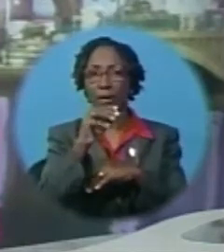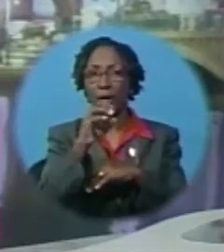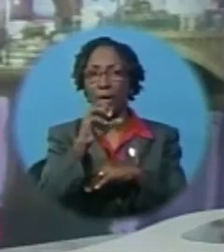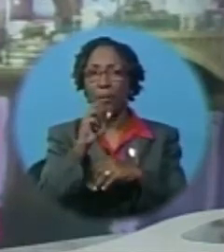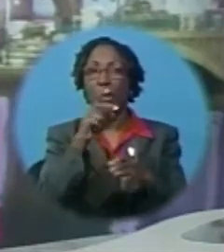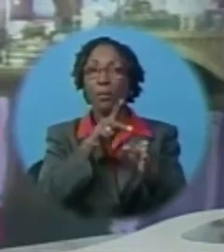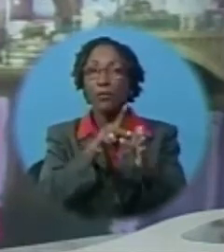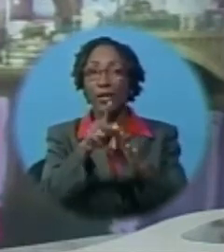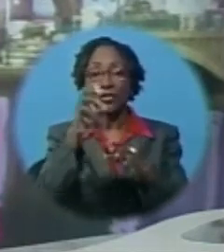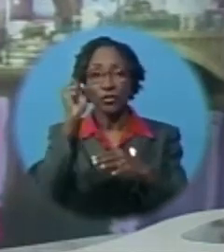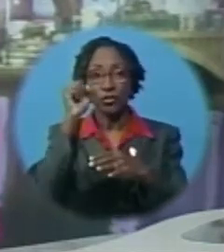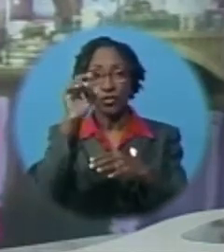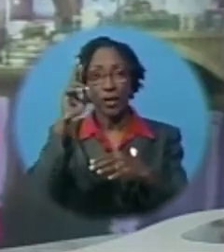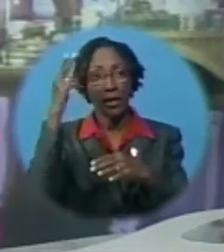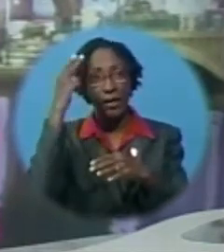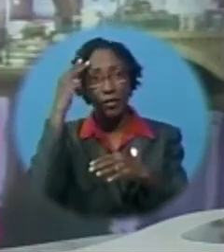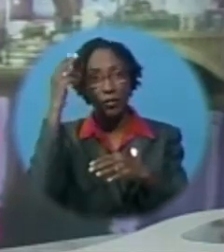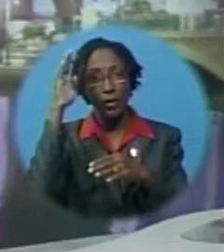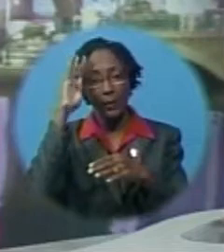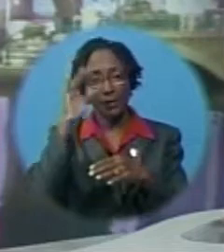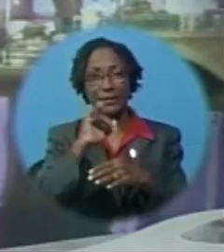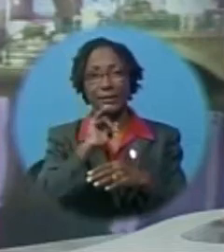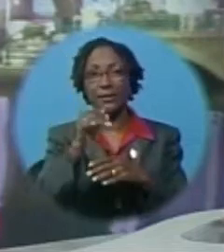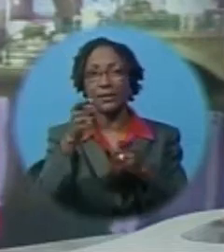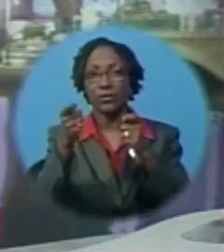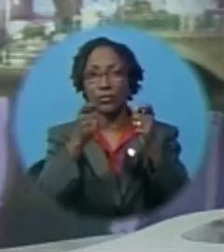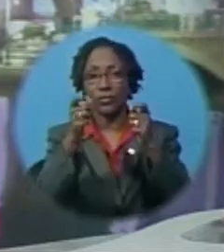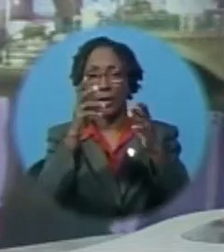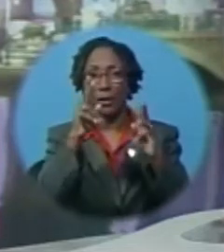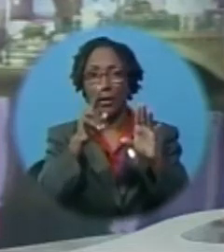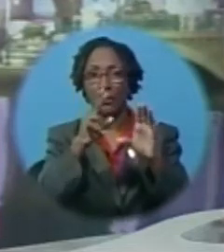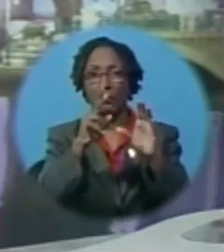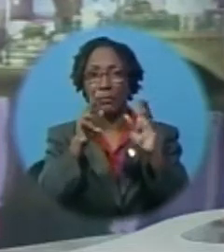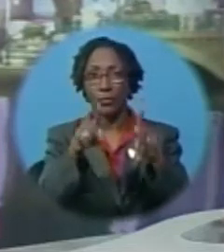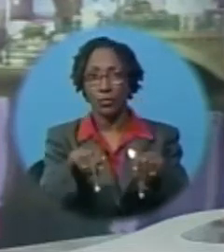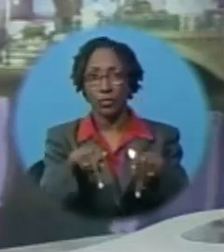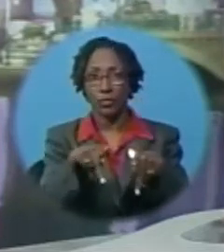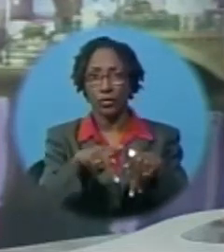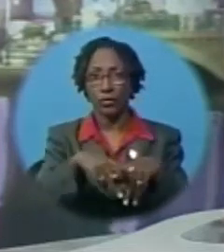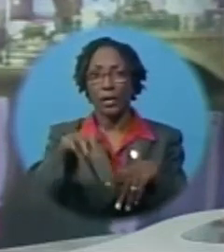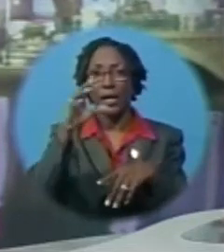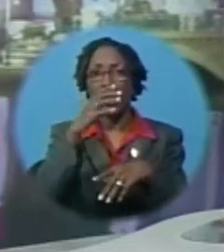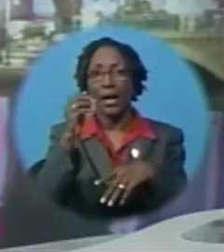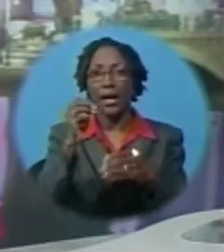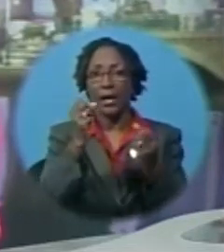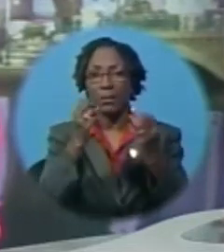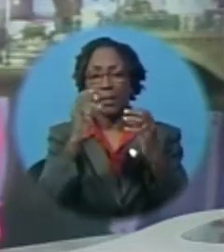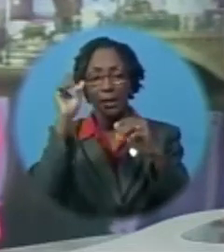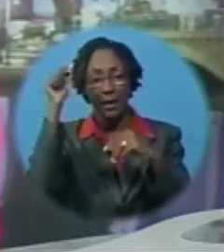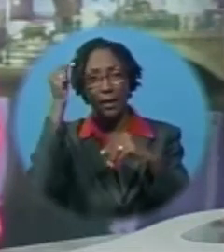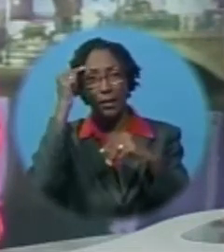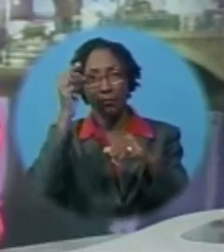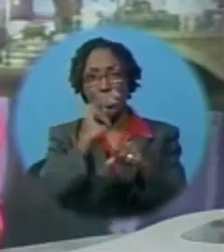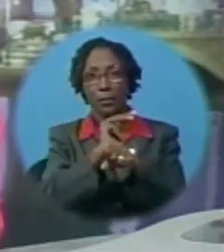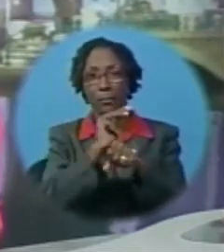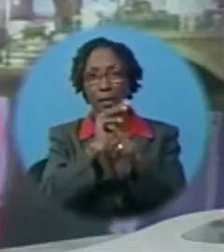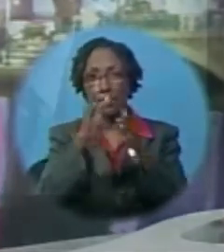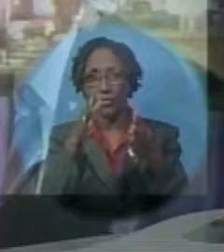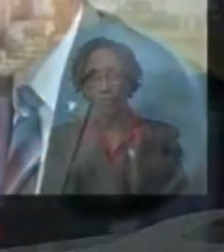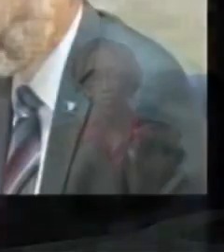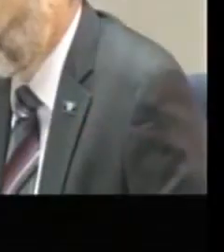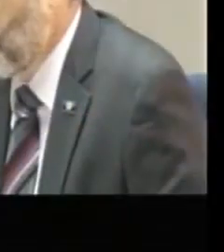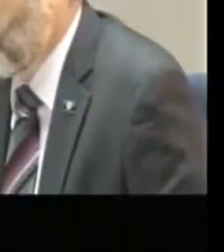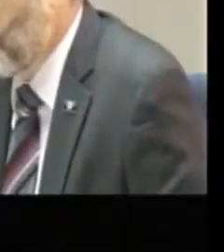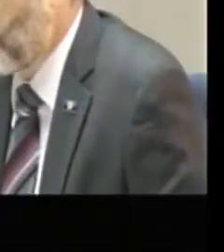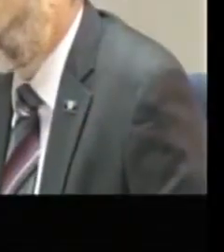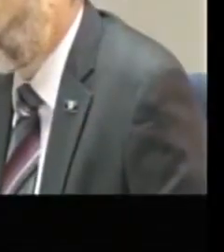and CARICOM Secretary General Ambassador Erwin LaRocque, along with several government ministers and officials. Now, Ambassador